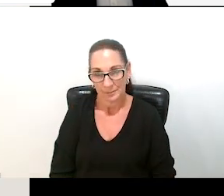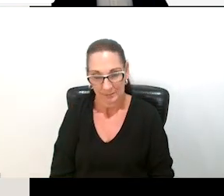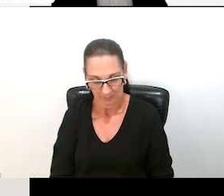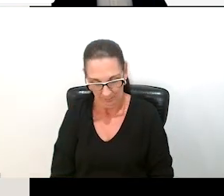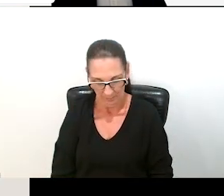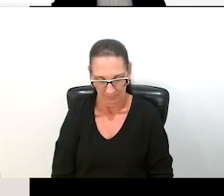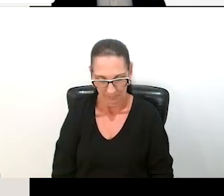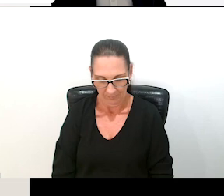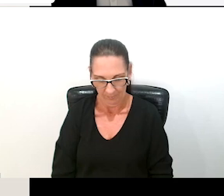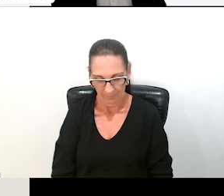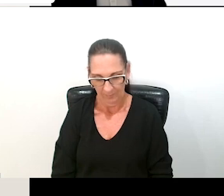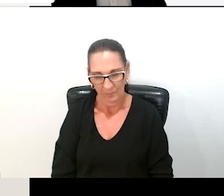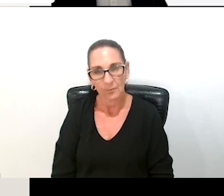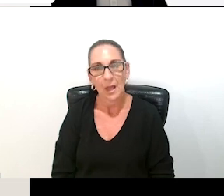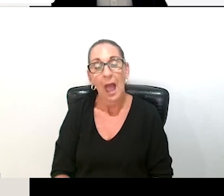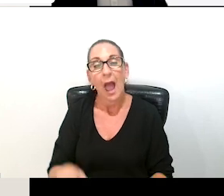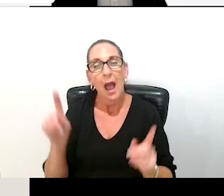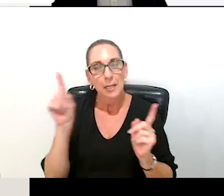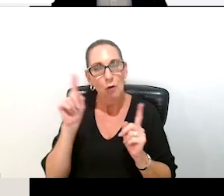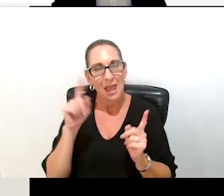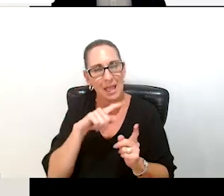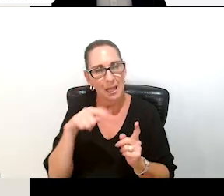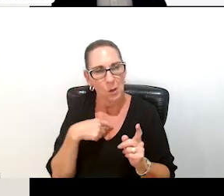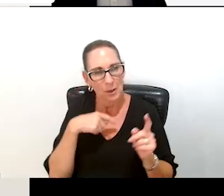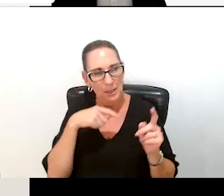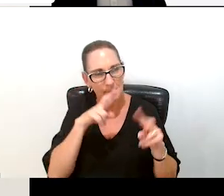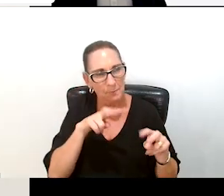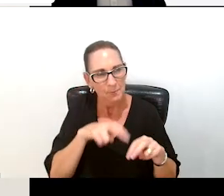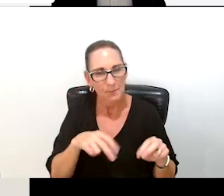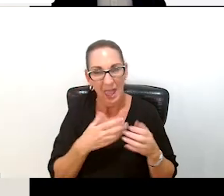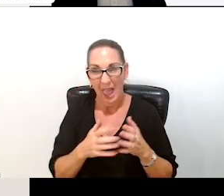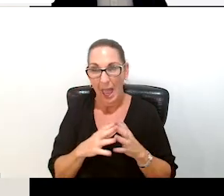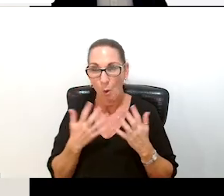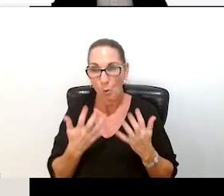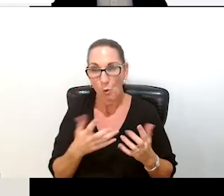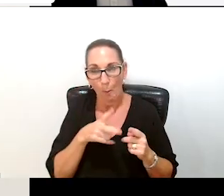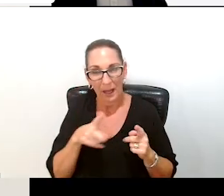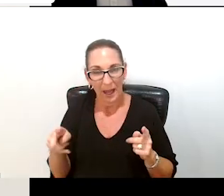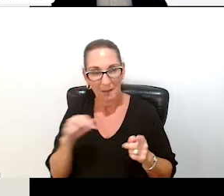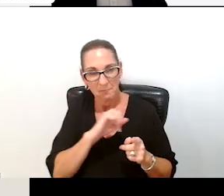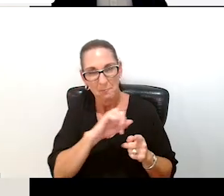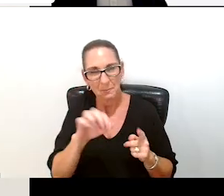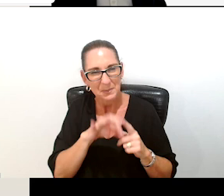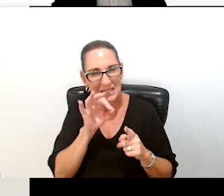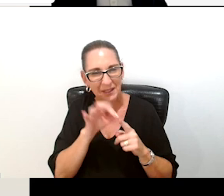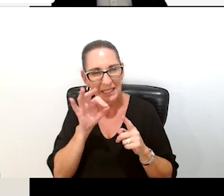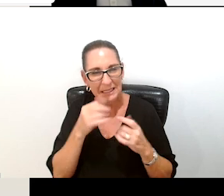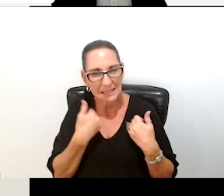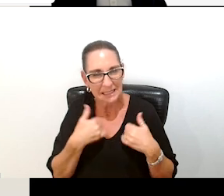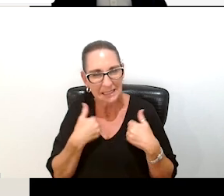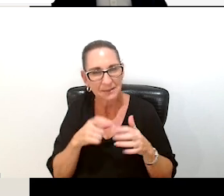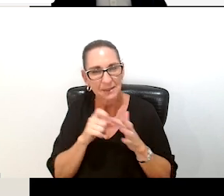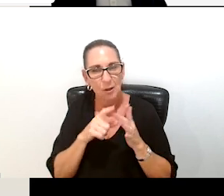Currently, we're looking at things like how common particular diseases are, how common conditions